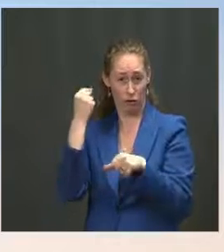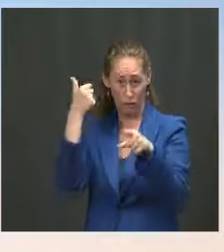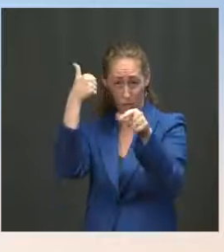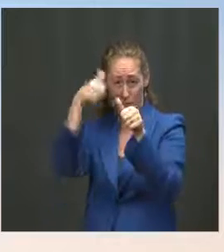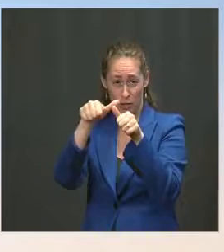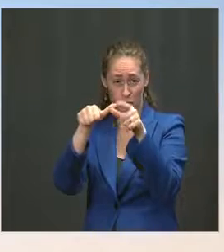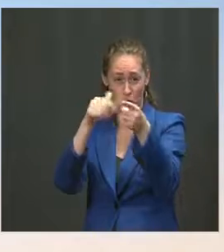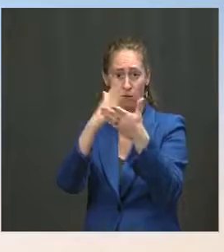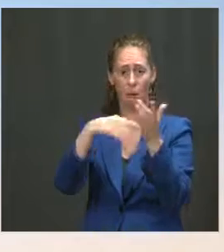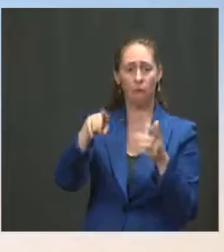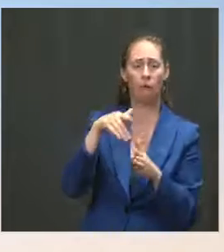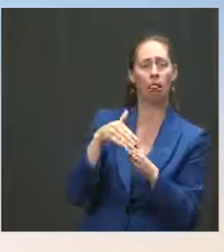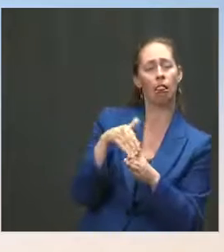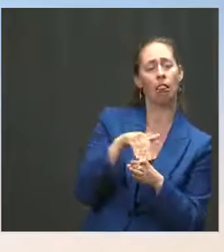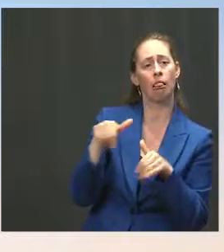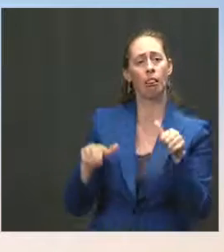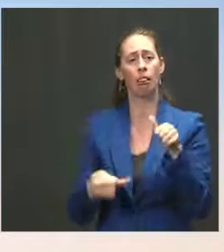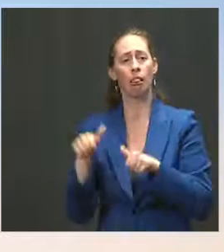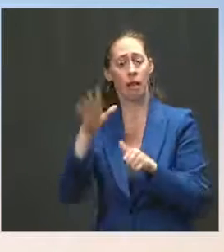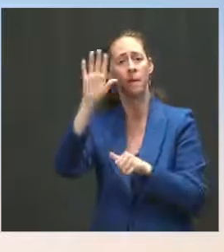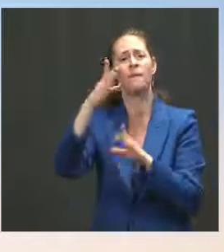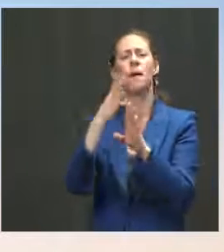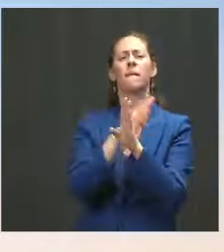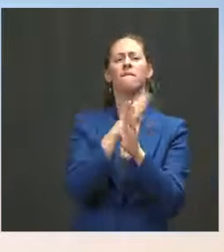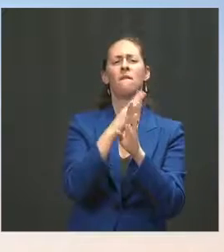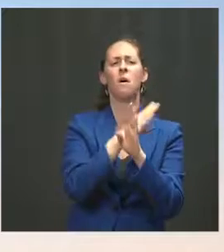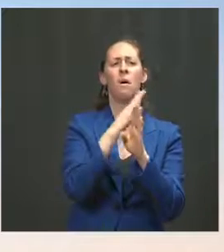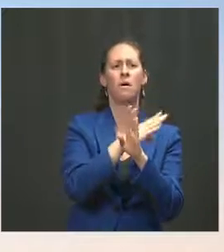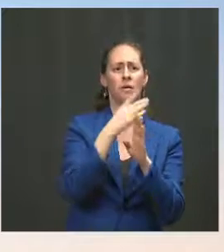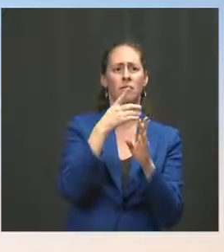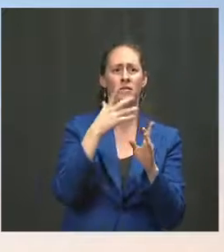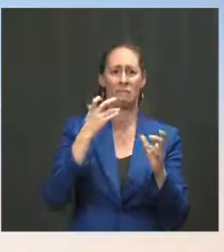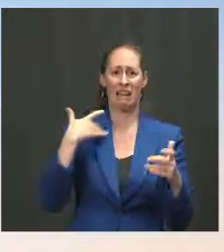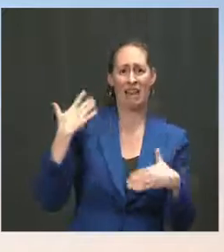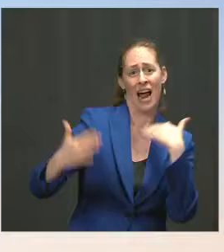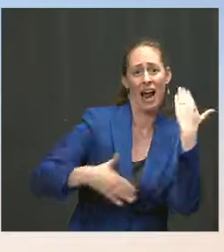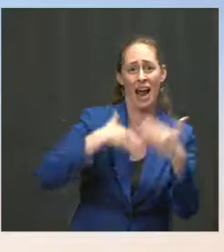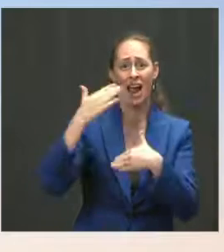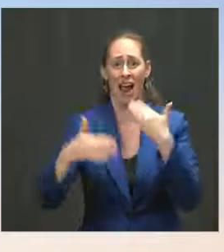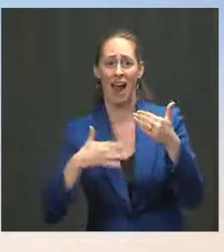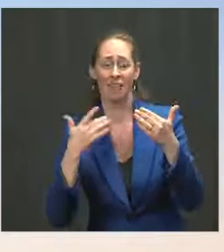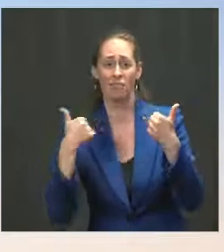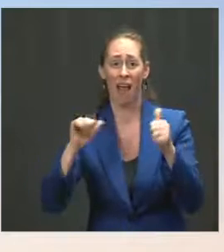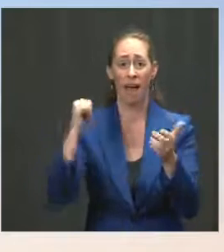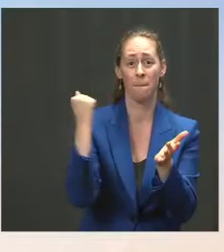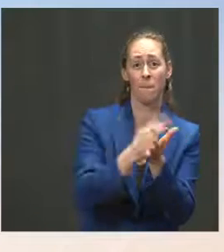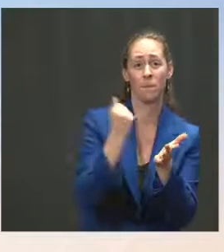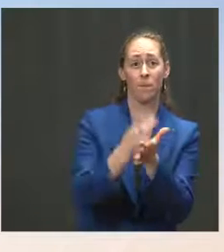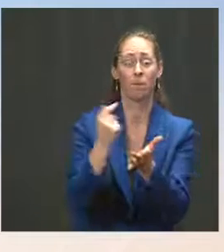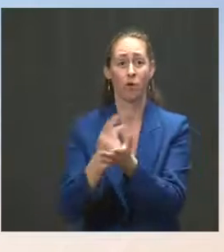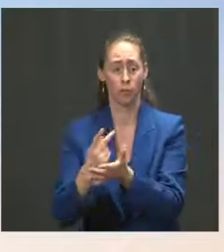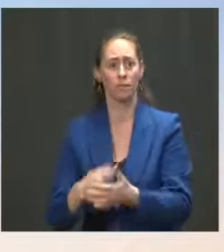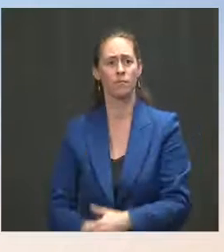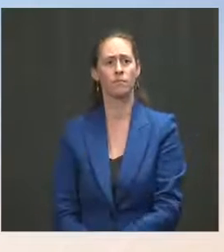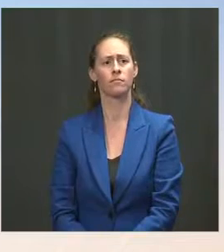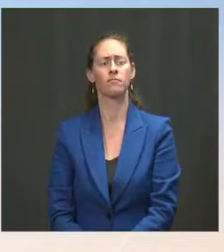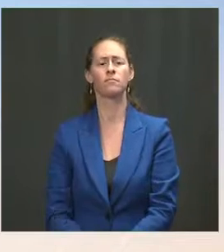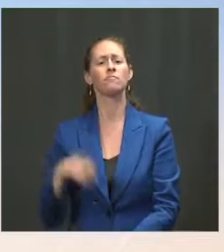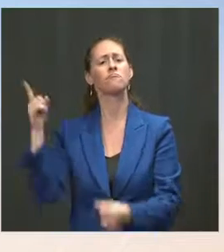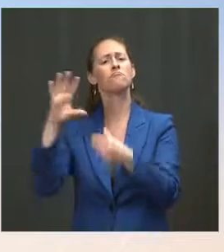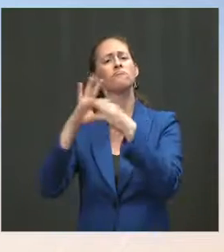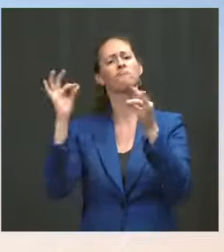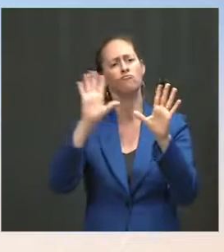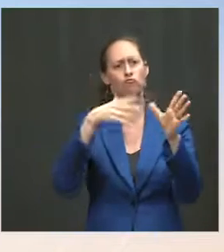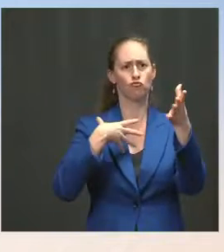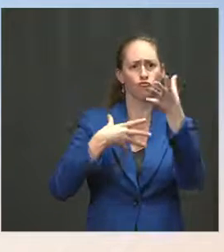administration was rushing to get a vaccine authorized, and the now president said, I trust vaccines, I trust scientists, but I don't trust Donald Trump, and at this